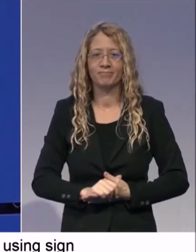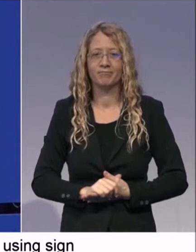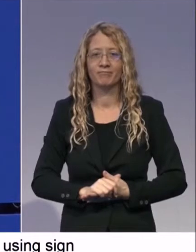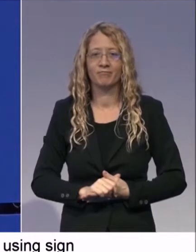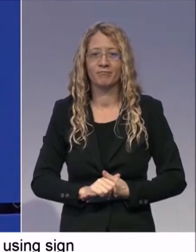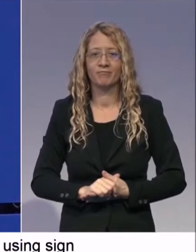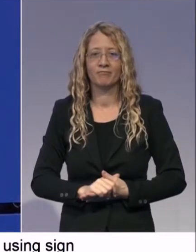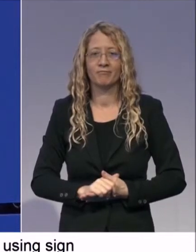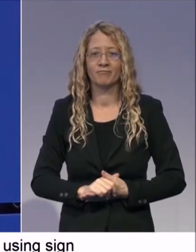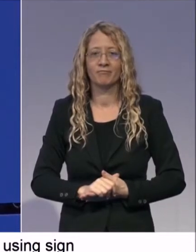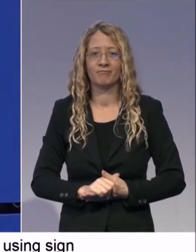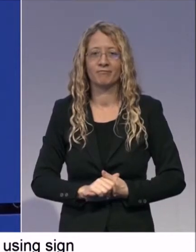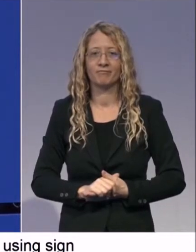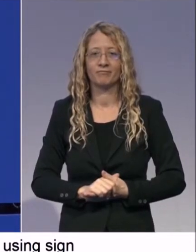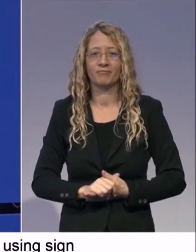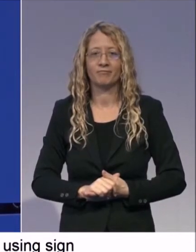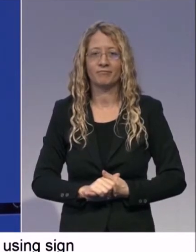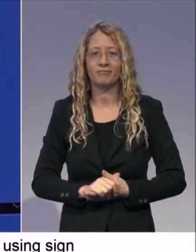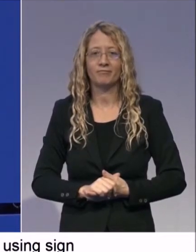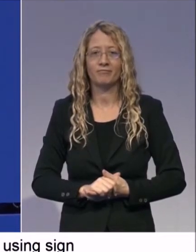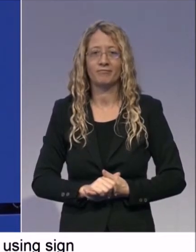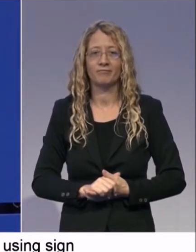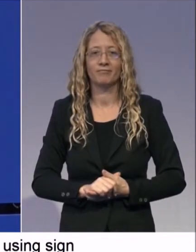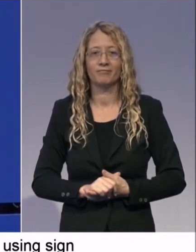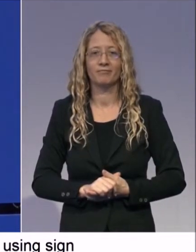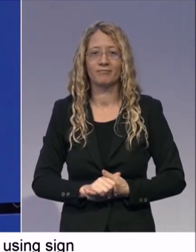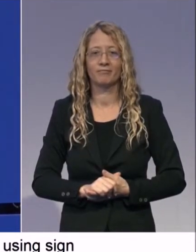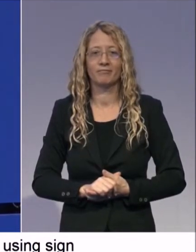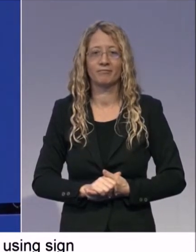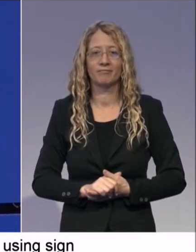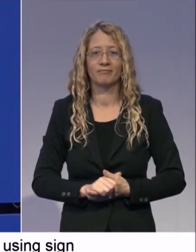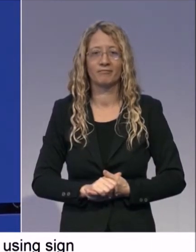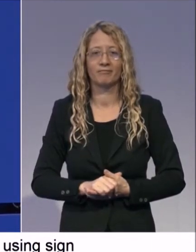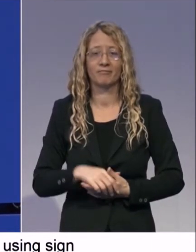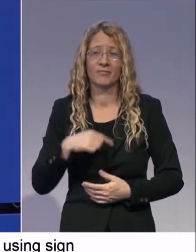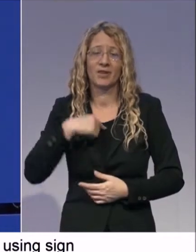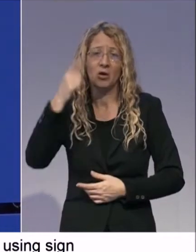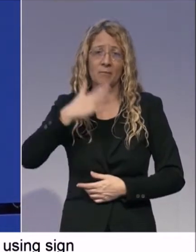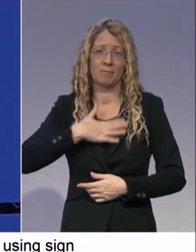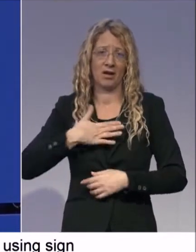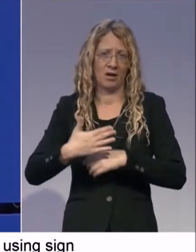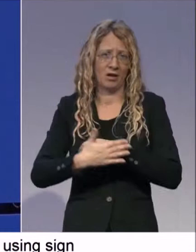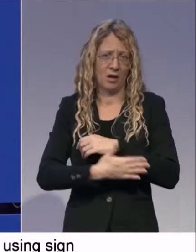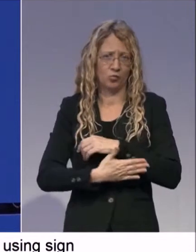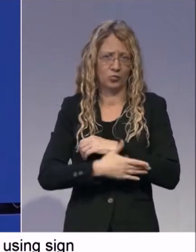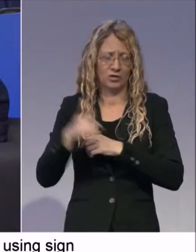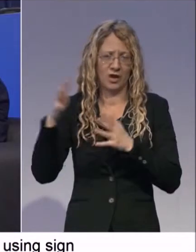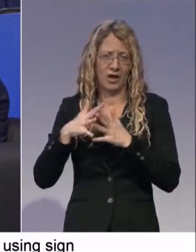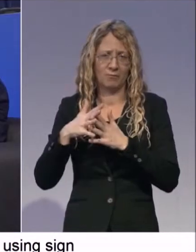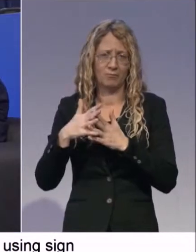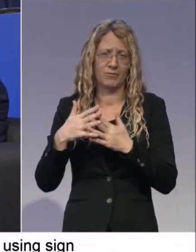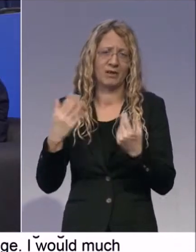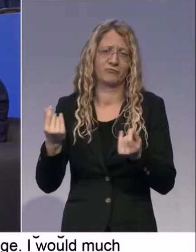more opportunity, more responsibility we have to open the inclusion and prevent these barriers.